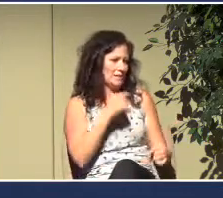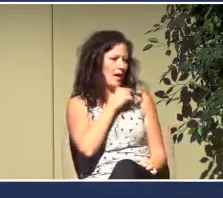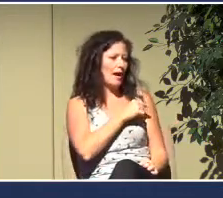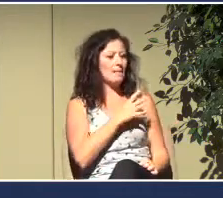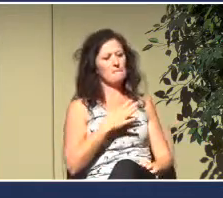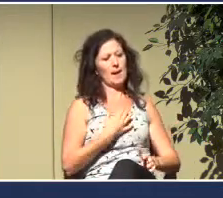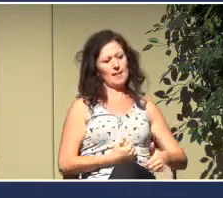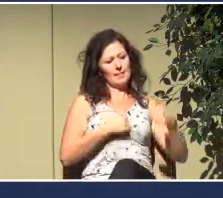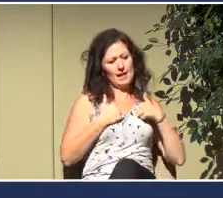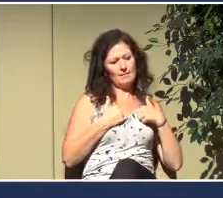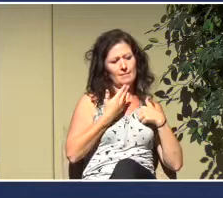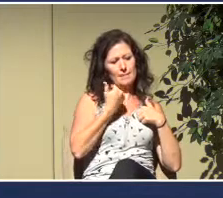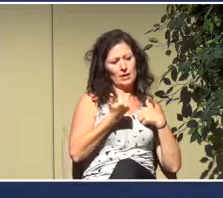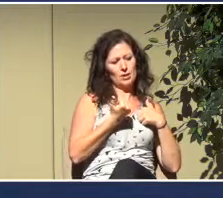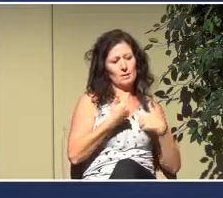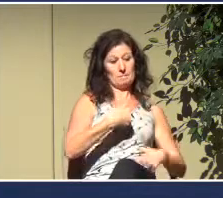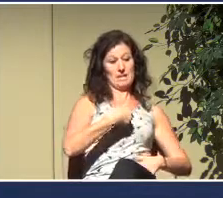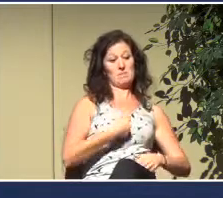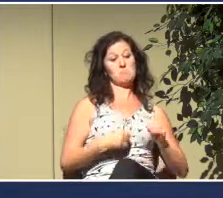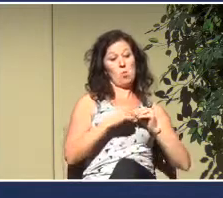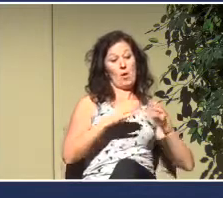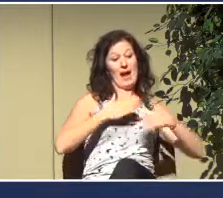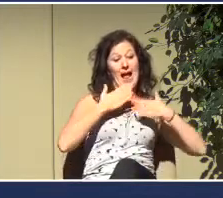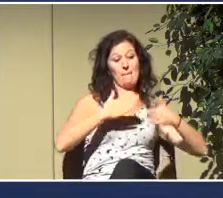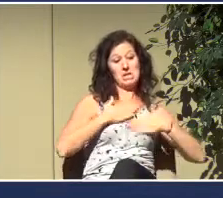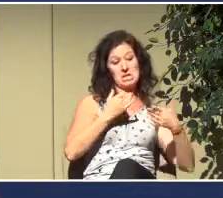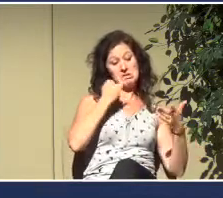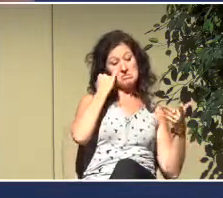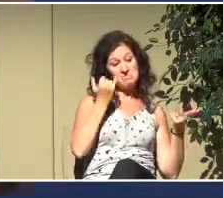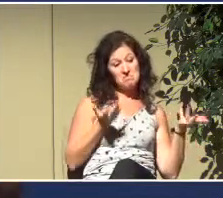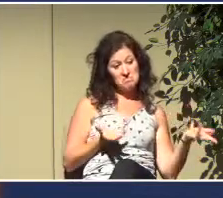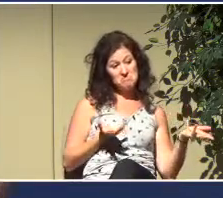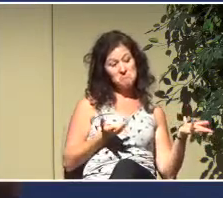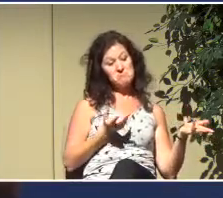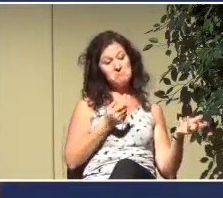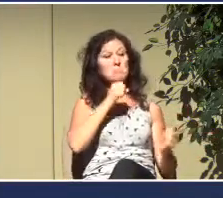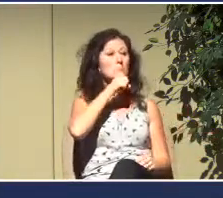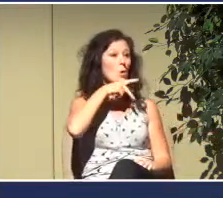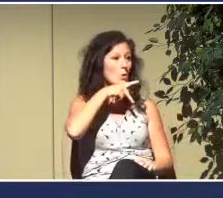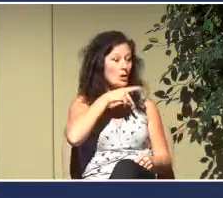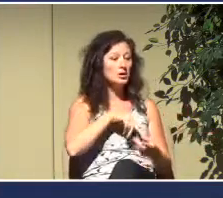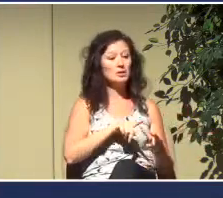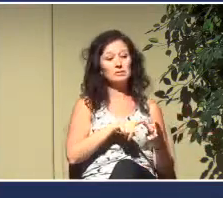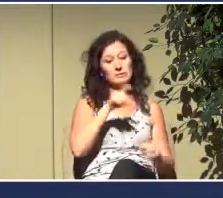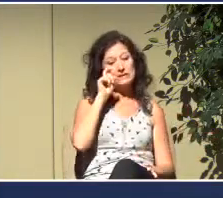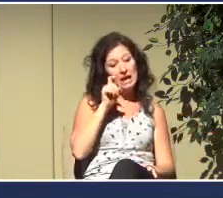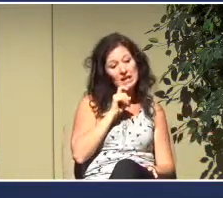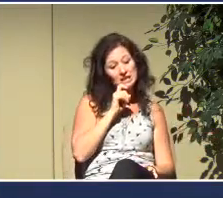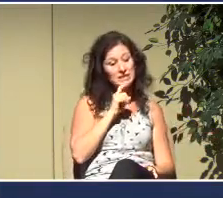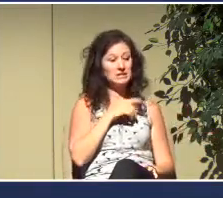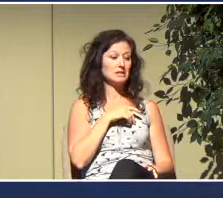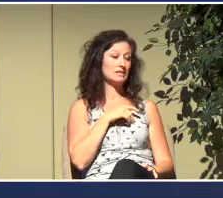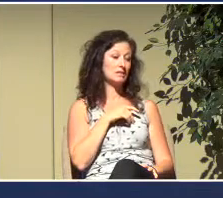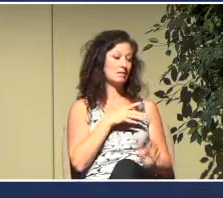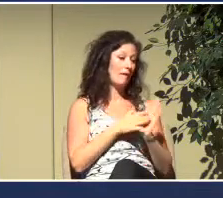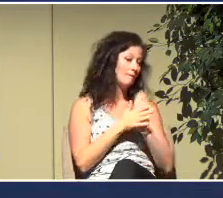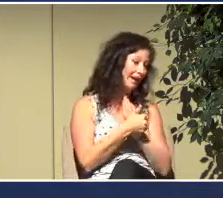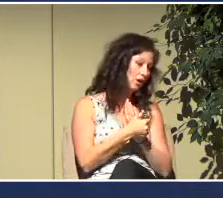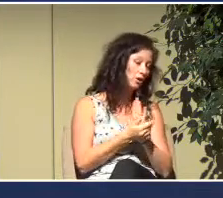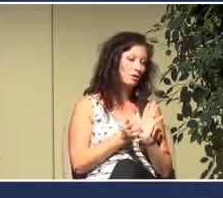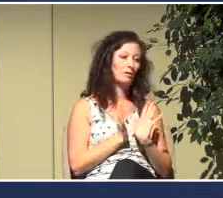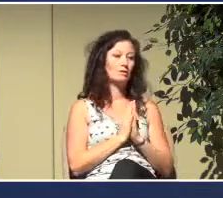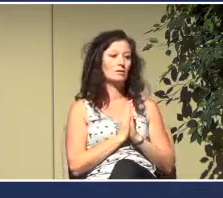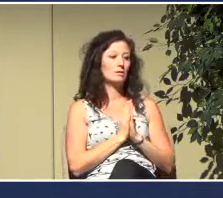life will be better or I will be happier if I have more temporary pleasure from porn or premarital sex, sleeping with my boyfriend, girlfriend,